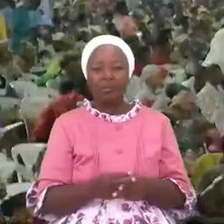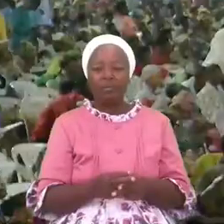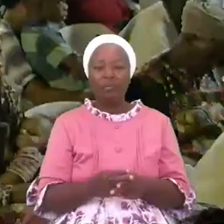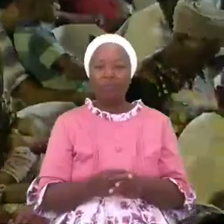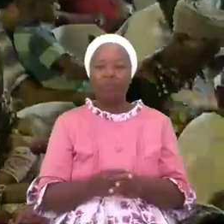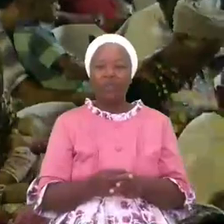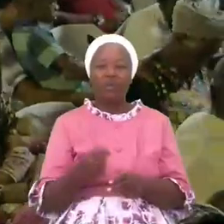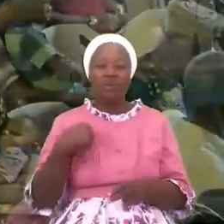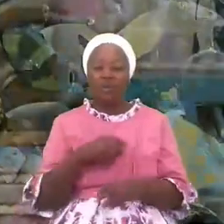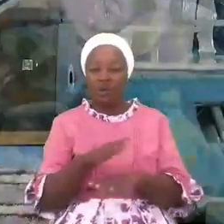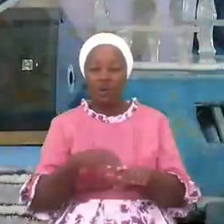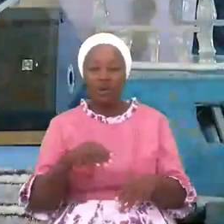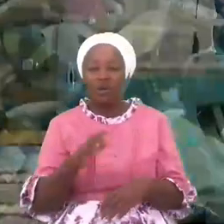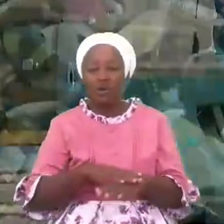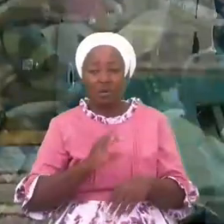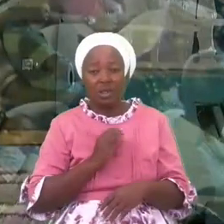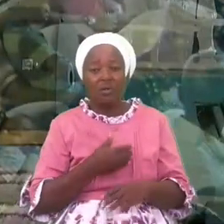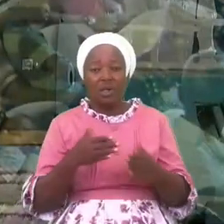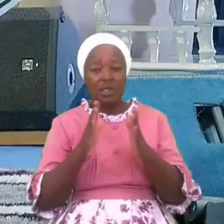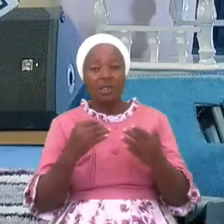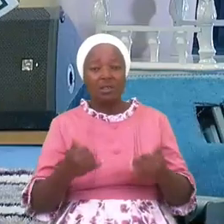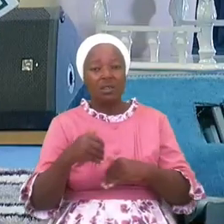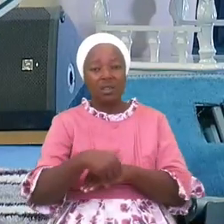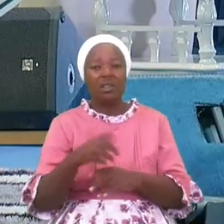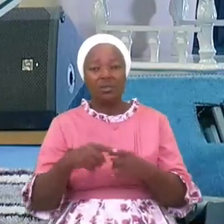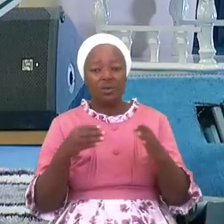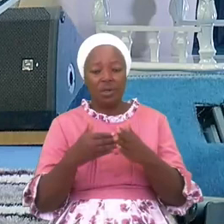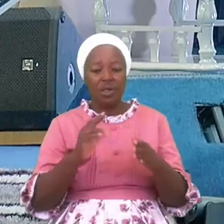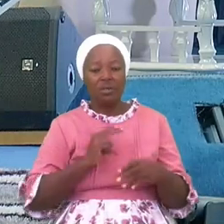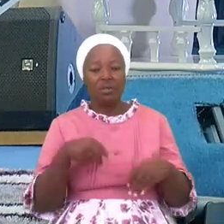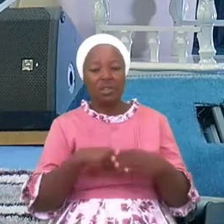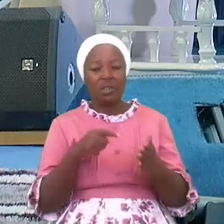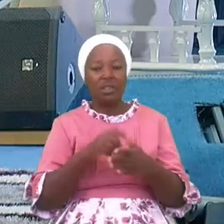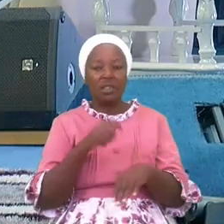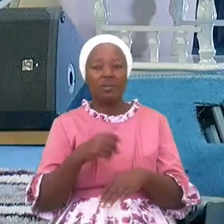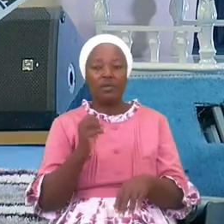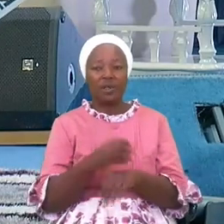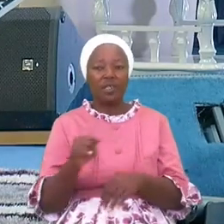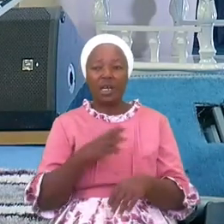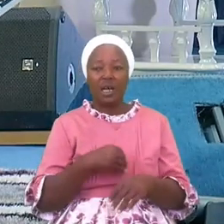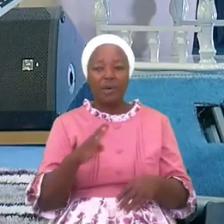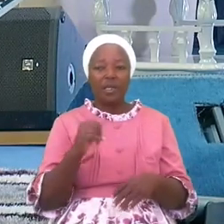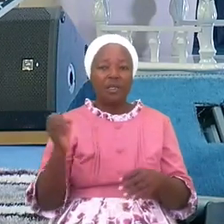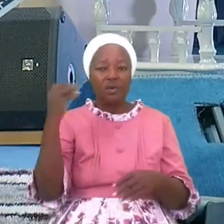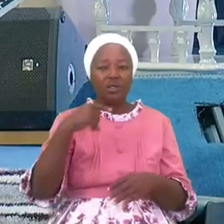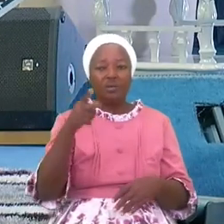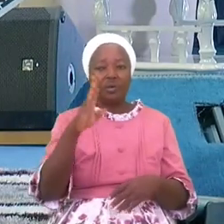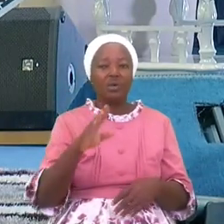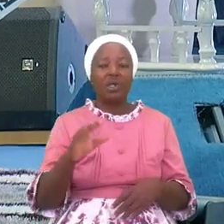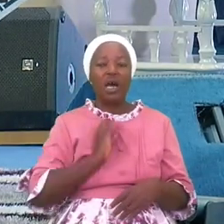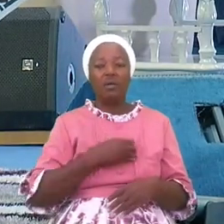in this time of counseling. And by the grace of God, I'll come again. Your deliverance,